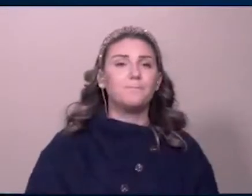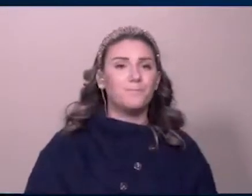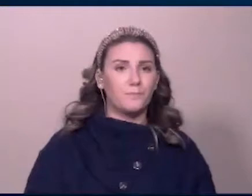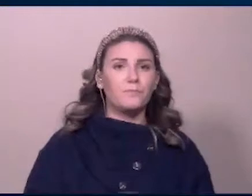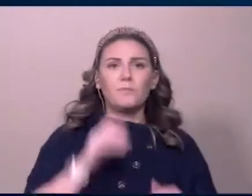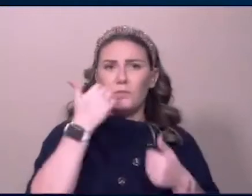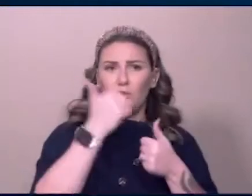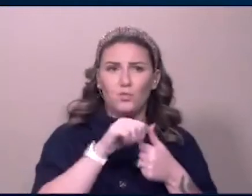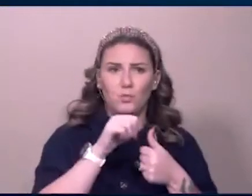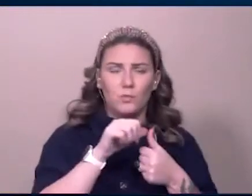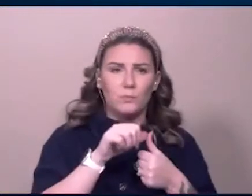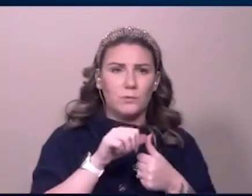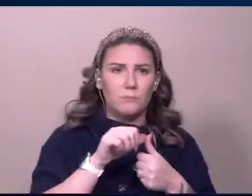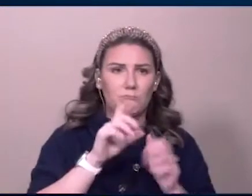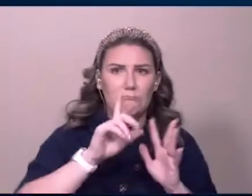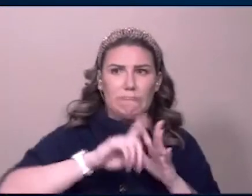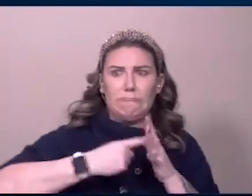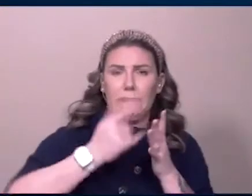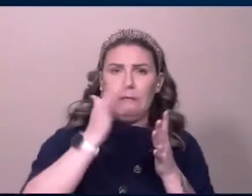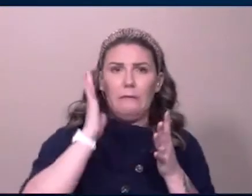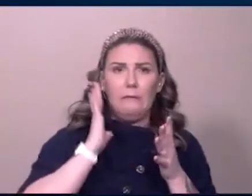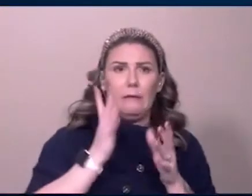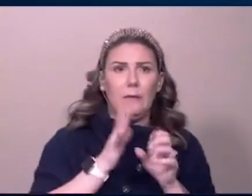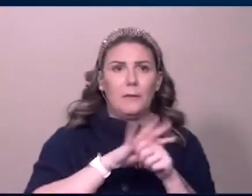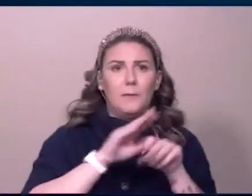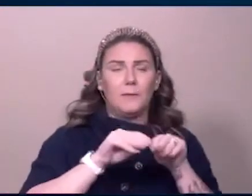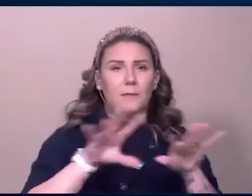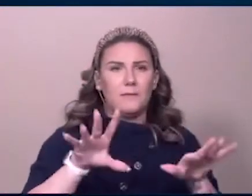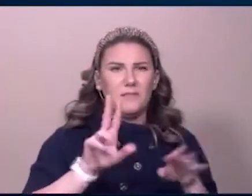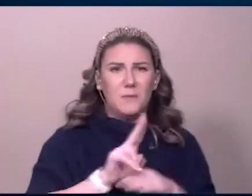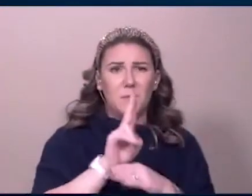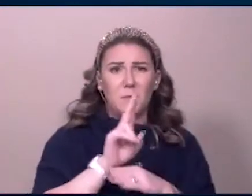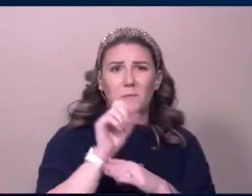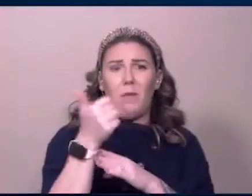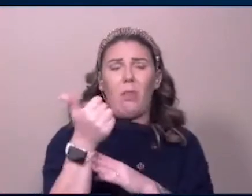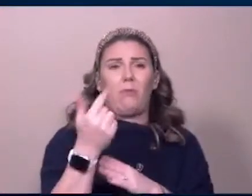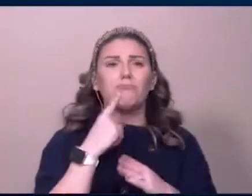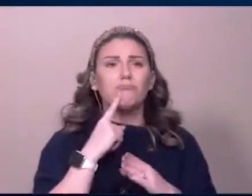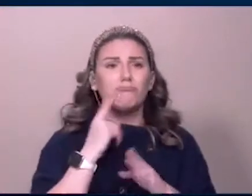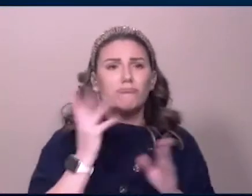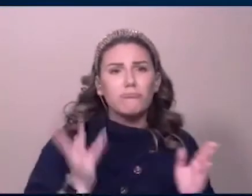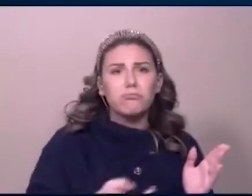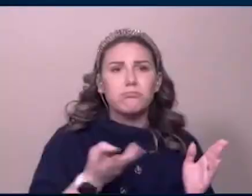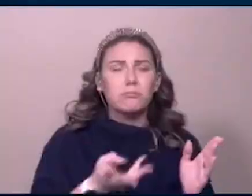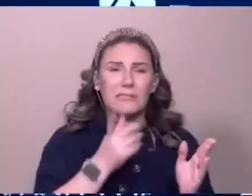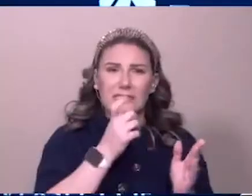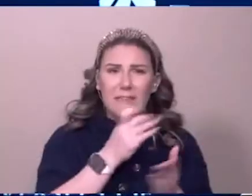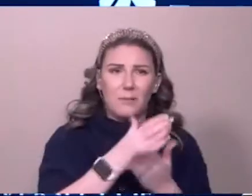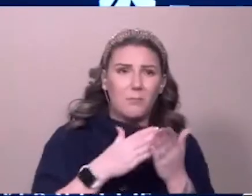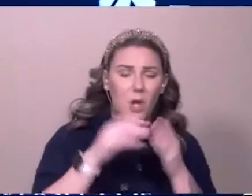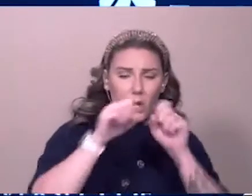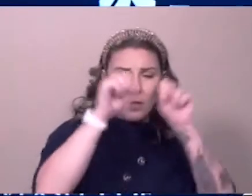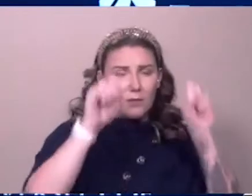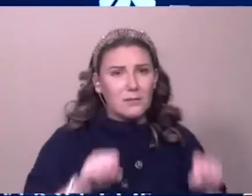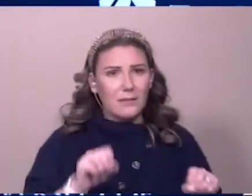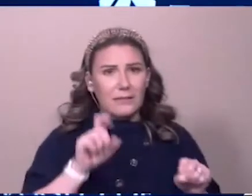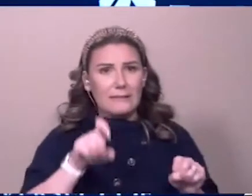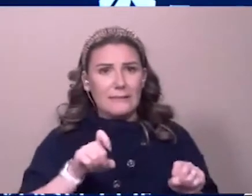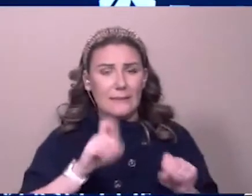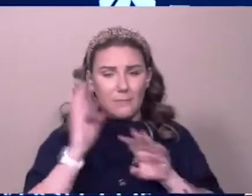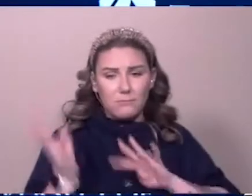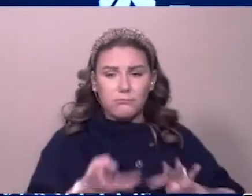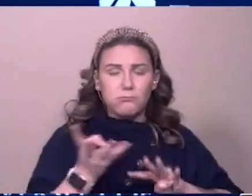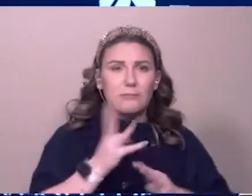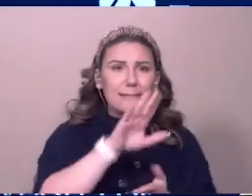beginning of the pandemic, it was hard to use all the monoclonals. It just didn't be part of the system, and everybody had to get their infusion centers going and get